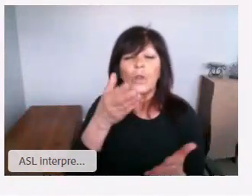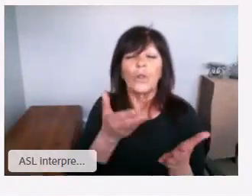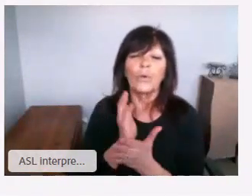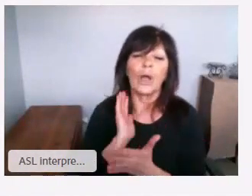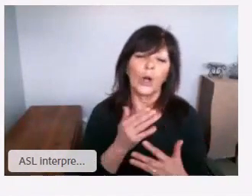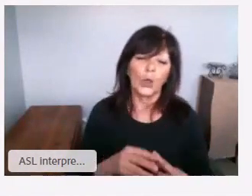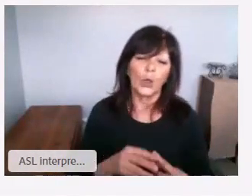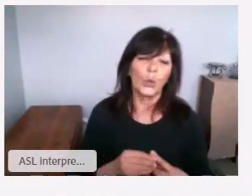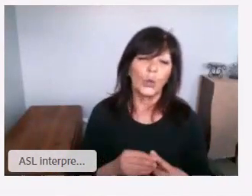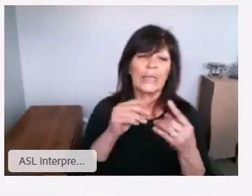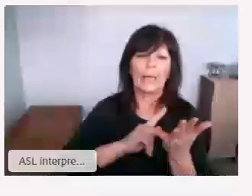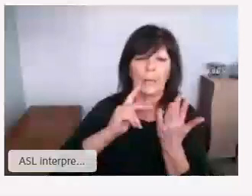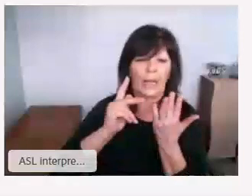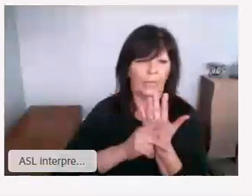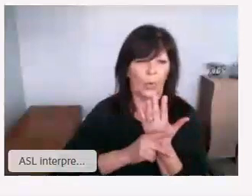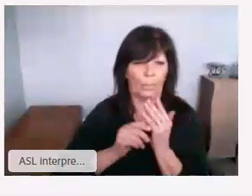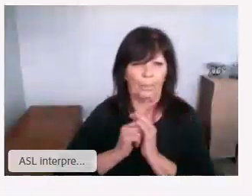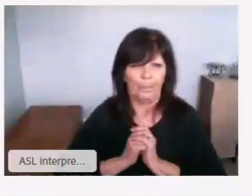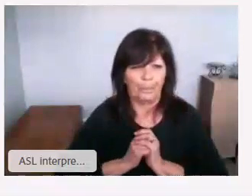platform.